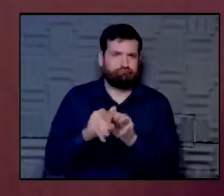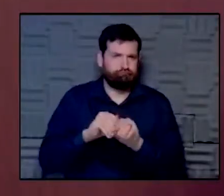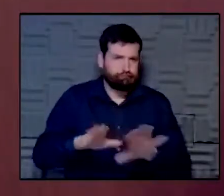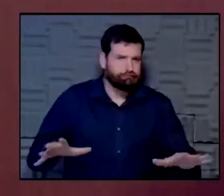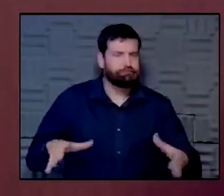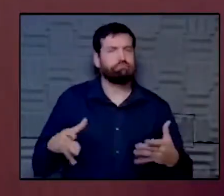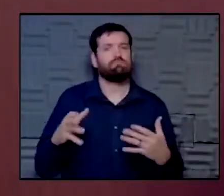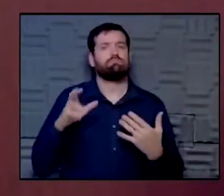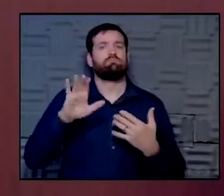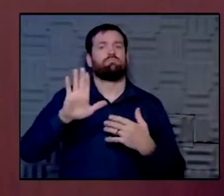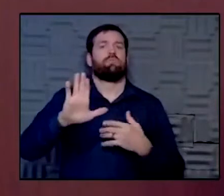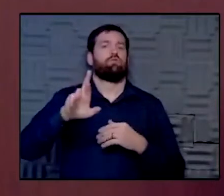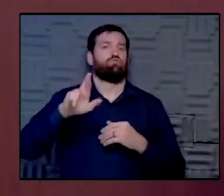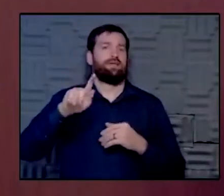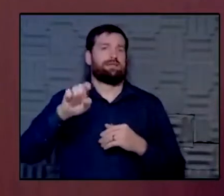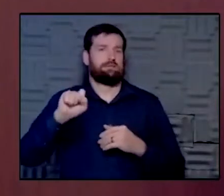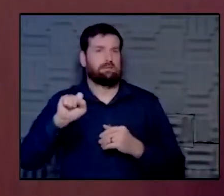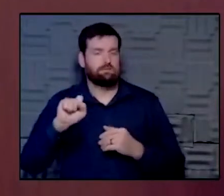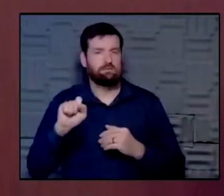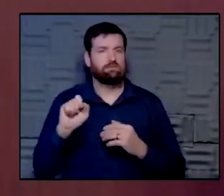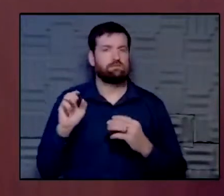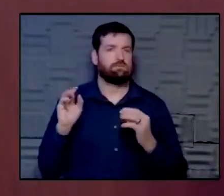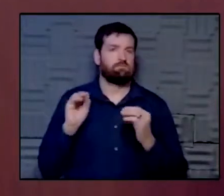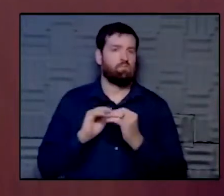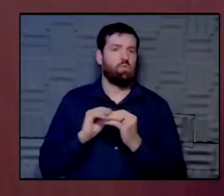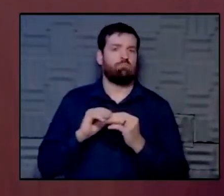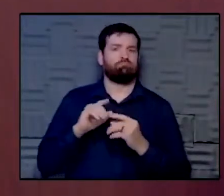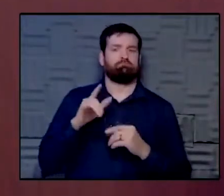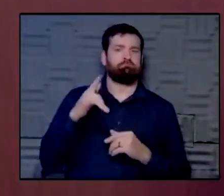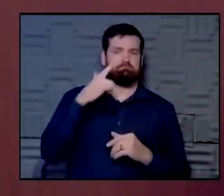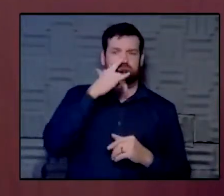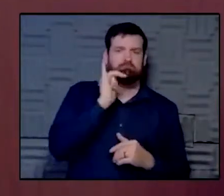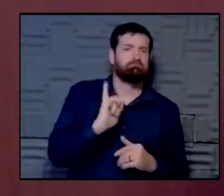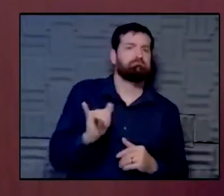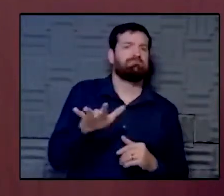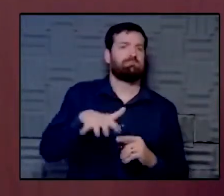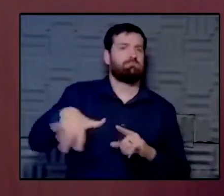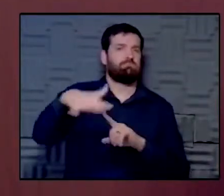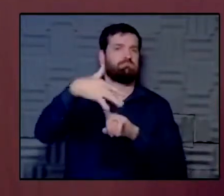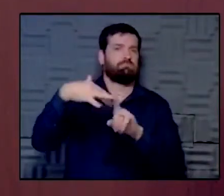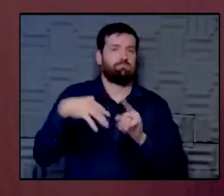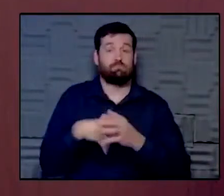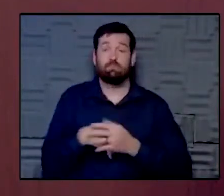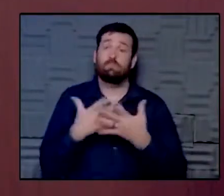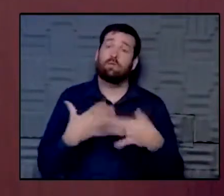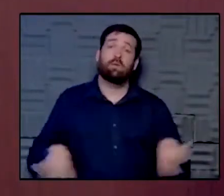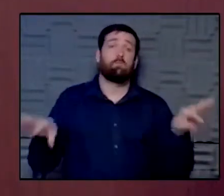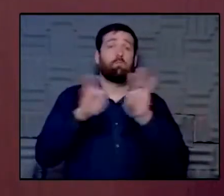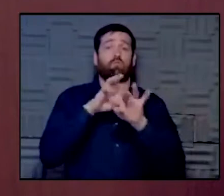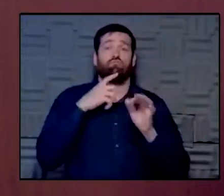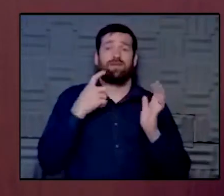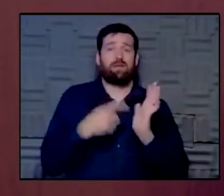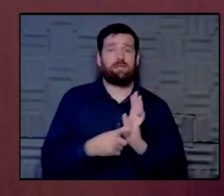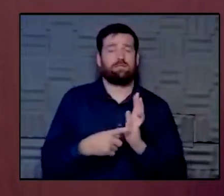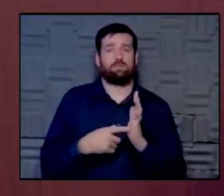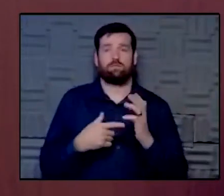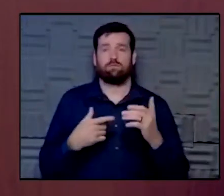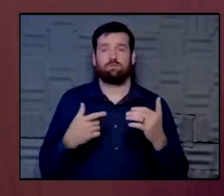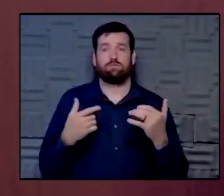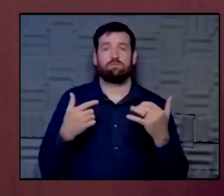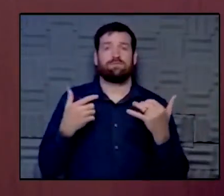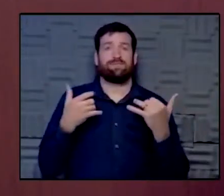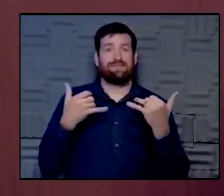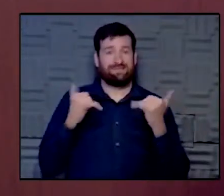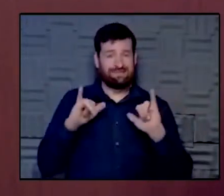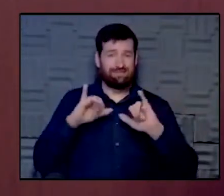are and understand more about the uptick there. I think it's important to recognize that we're still doing the